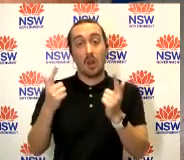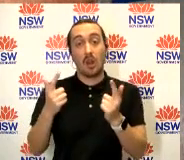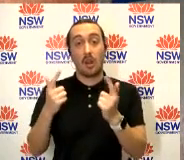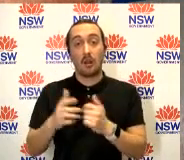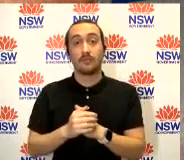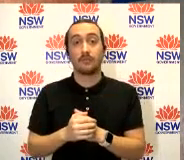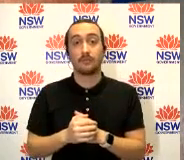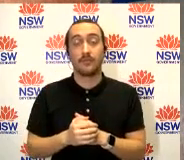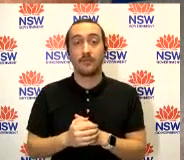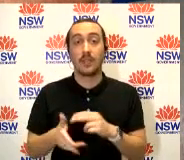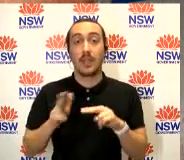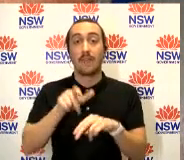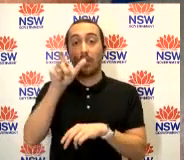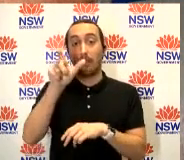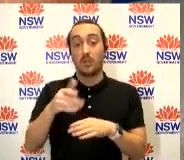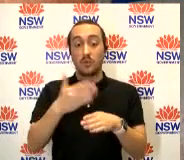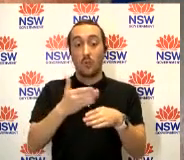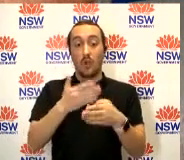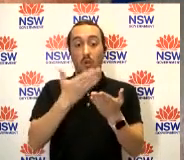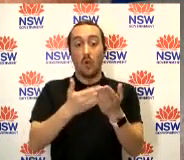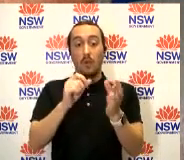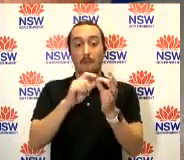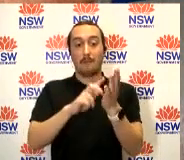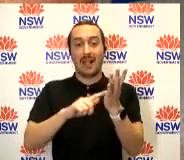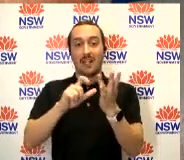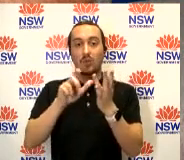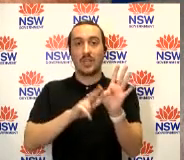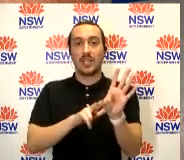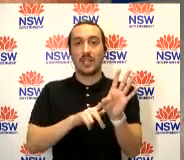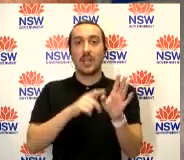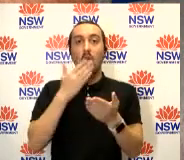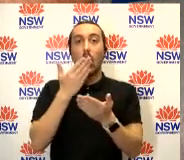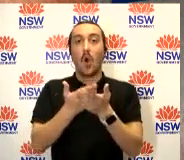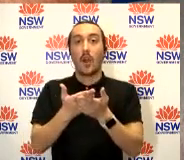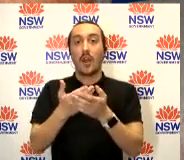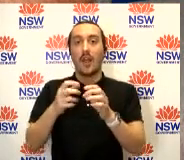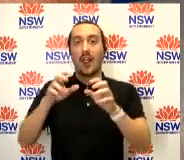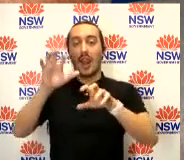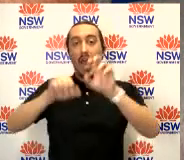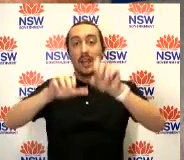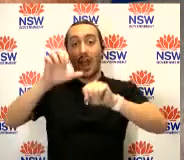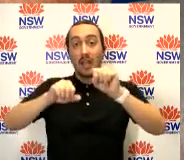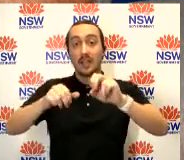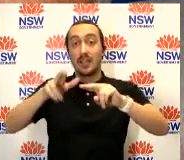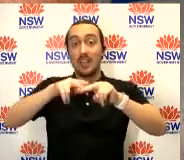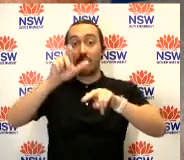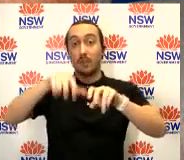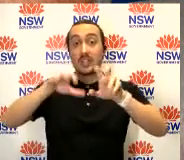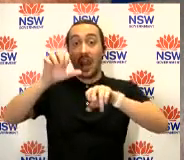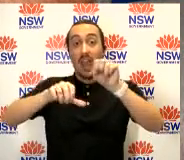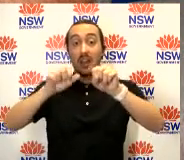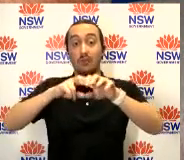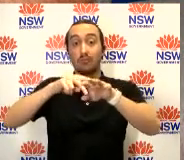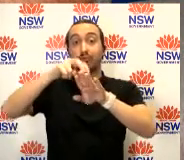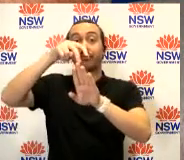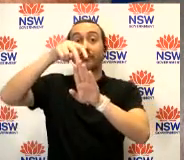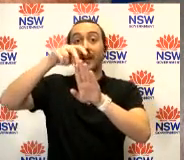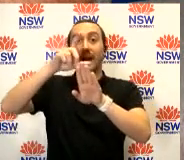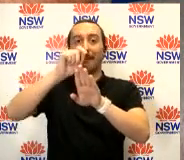if the person's working, say, on a balcony on a ladder, they fall off that ladder, they're going to go over that handrail.